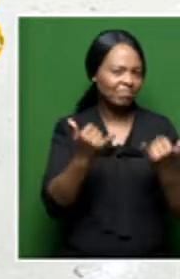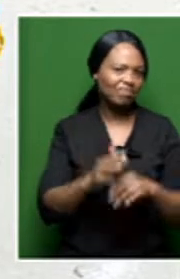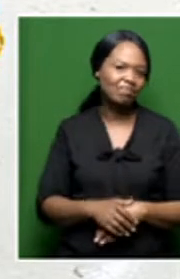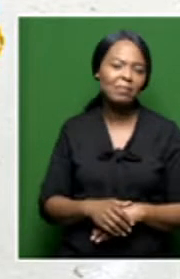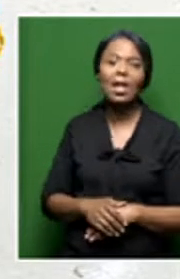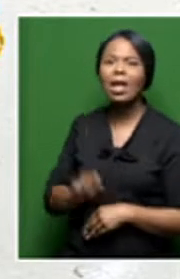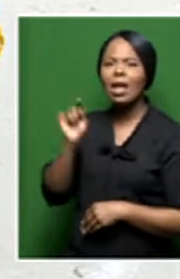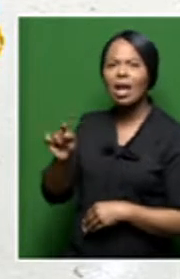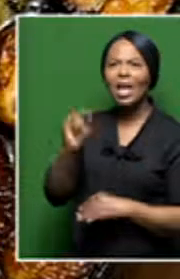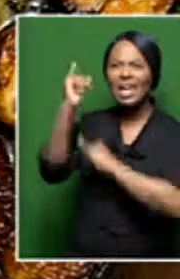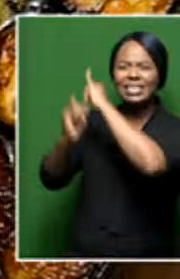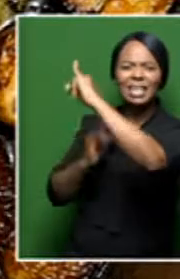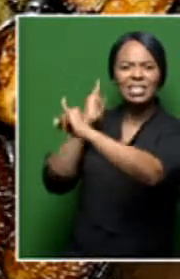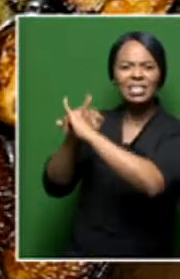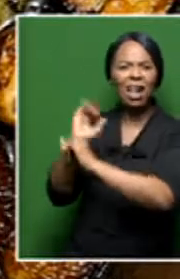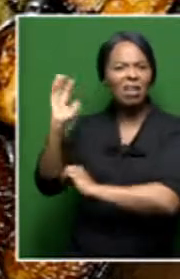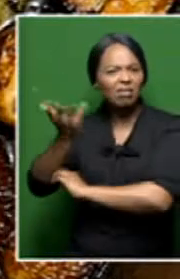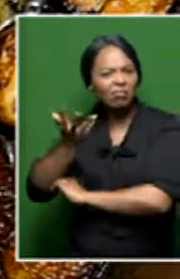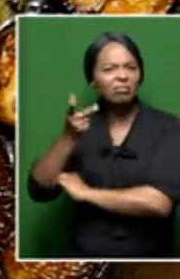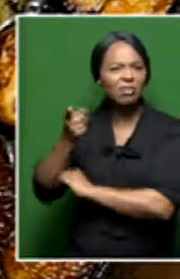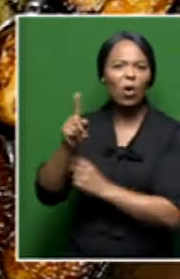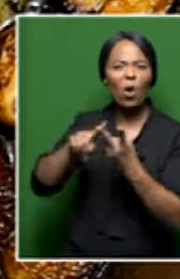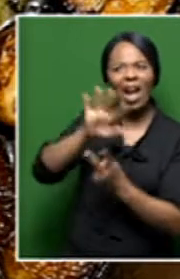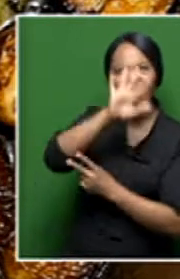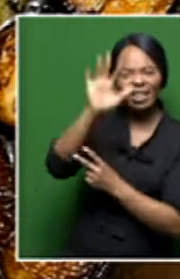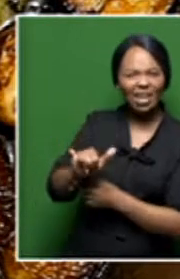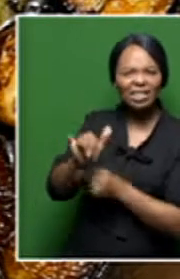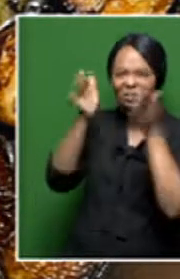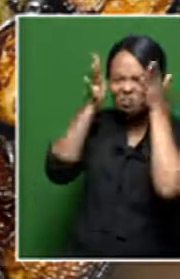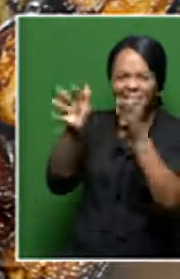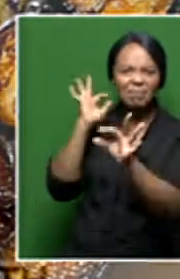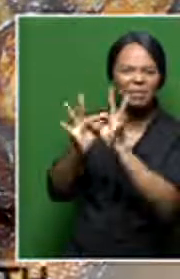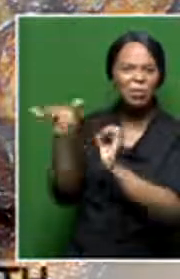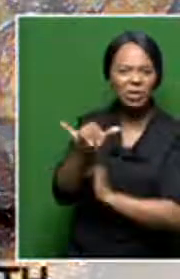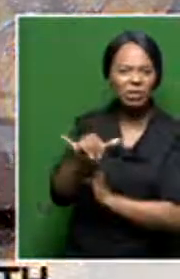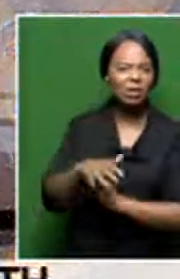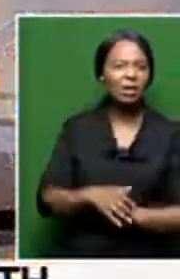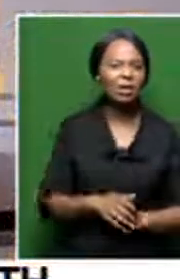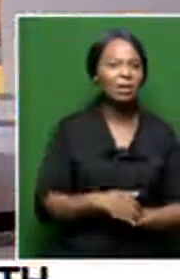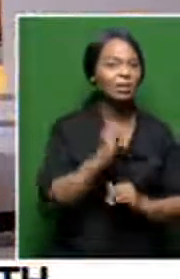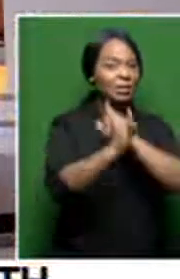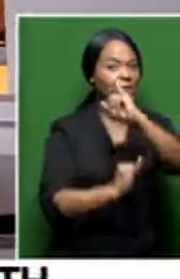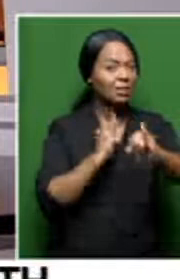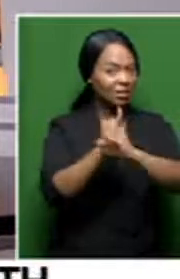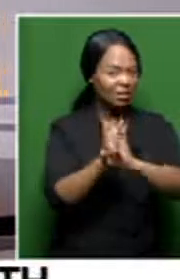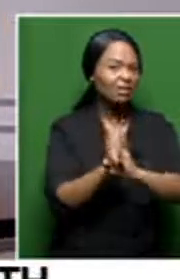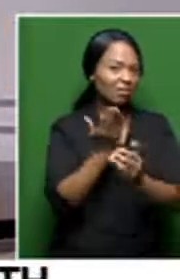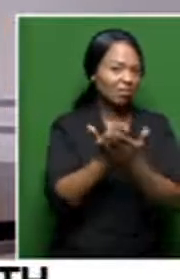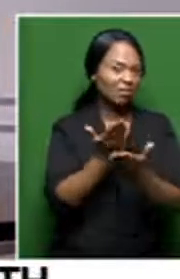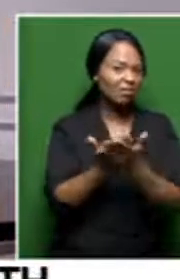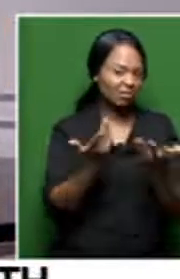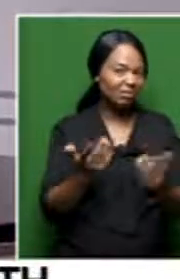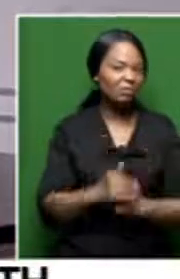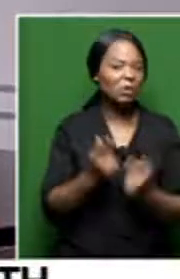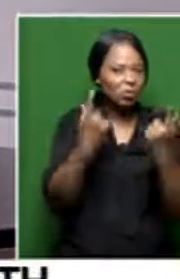lean more towards international cuisines, local cuisines, African cuisines? Yeah, I mean, I think I would say international. Okay. But I do, especially